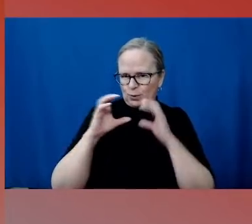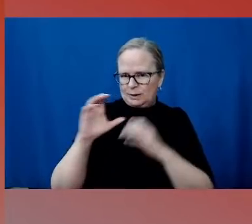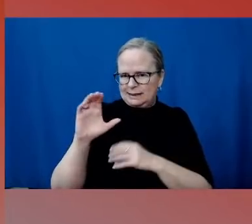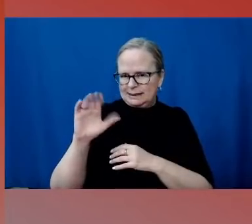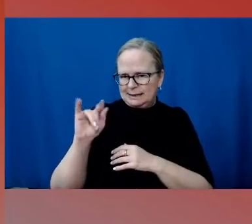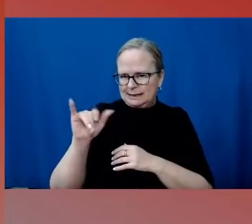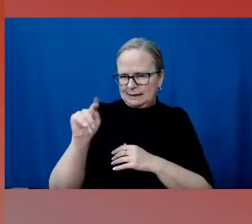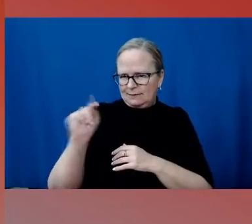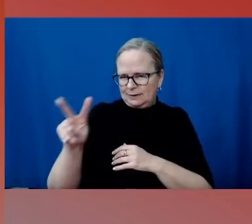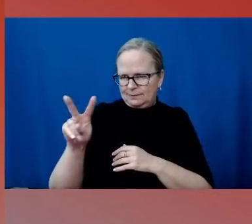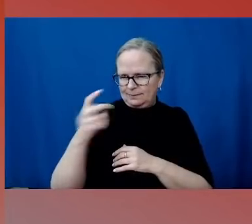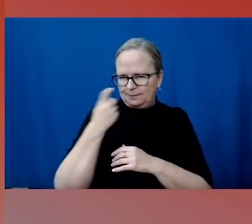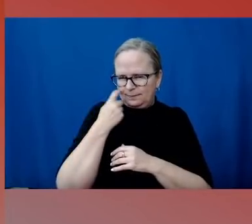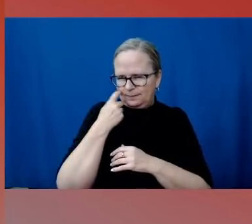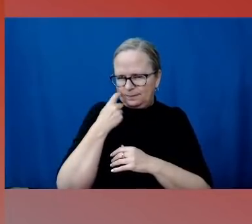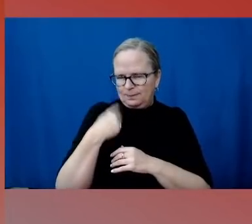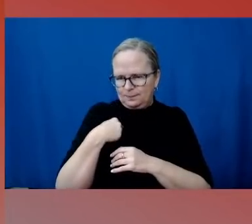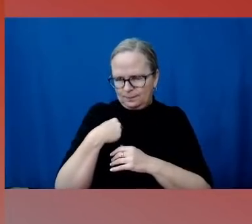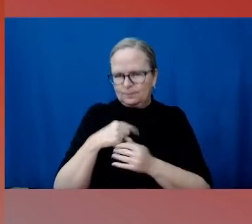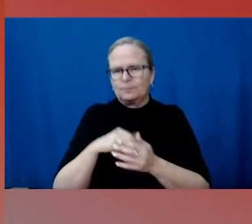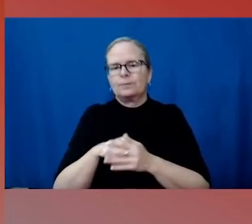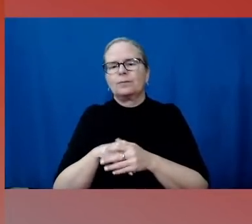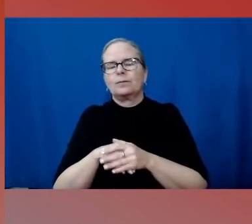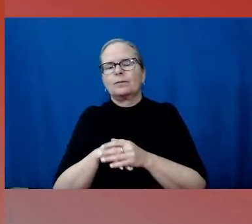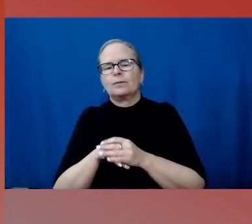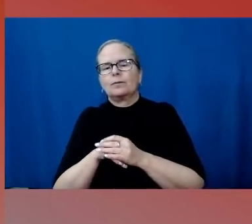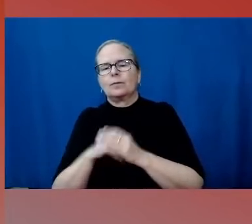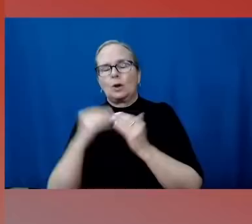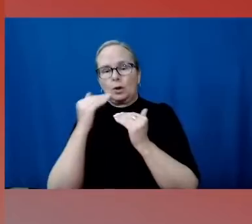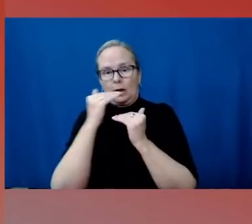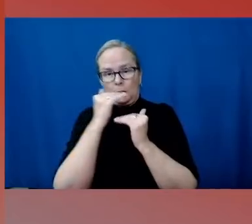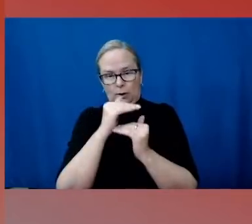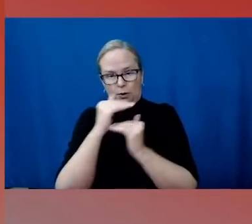TV, so I've been thinking a little bit about this. So the